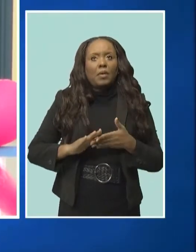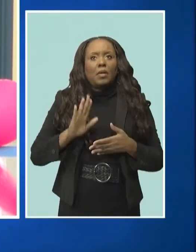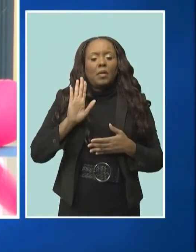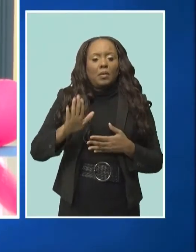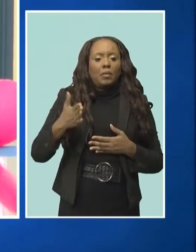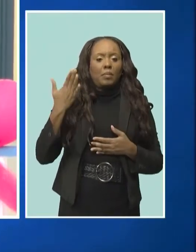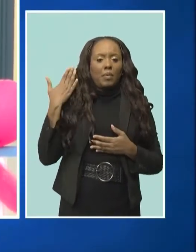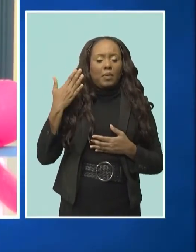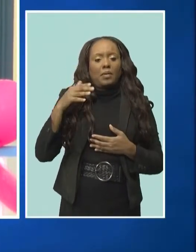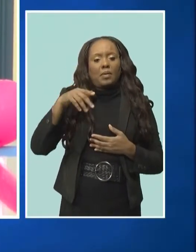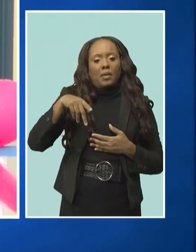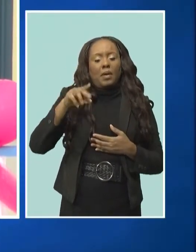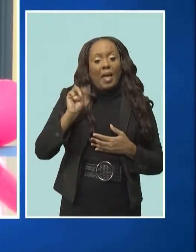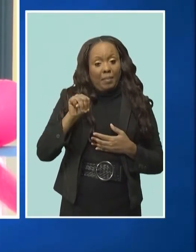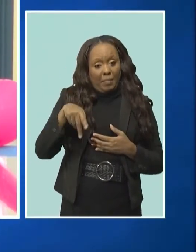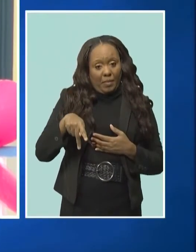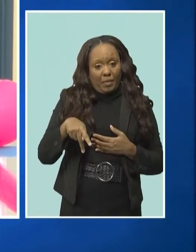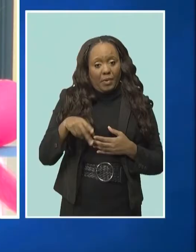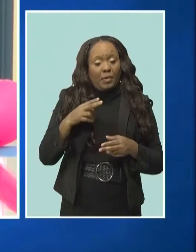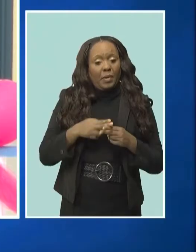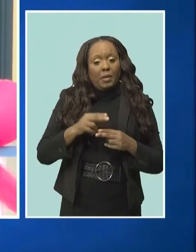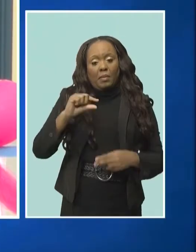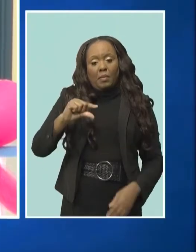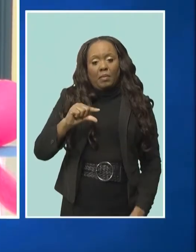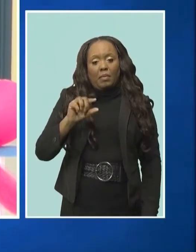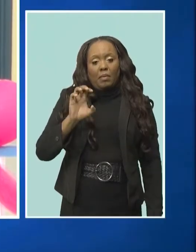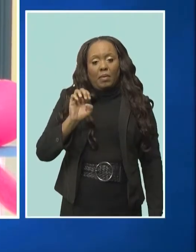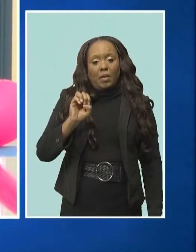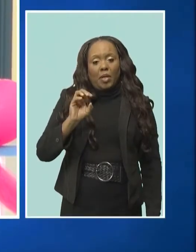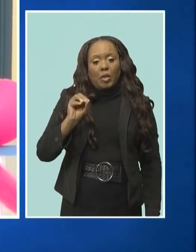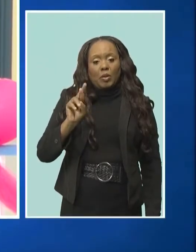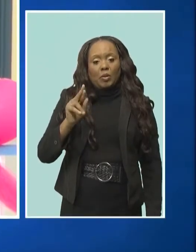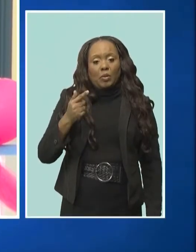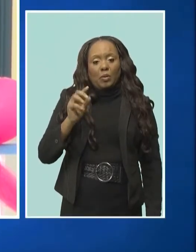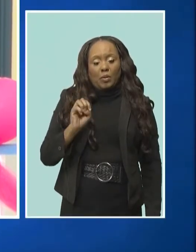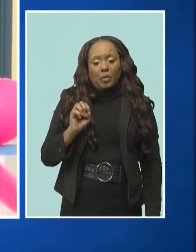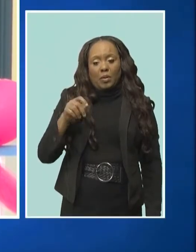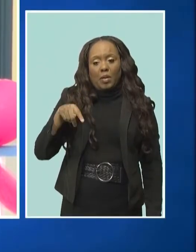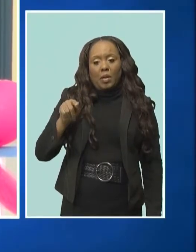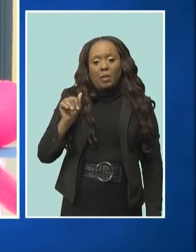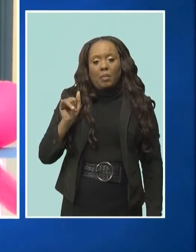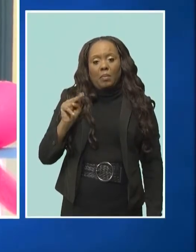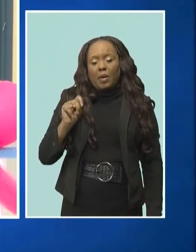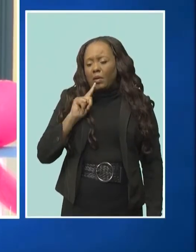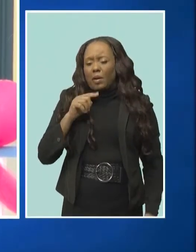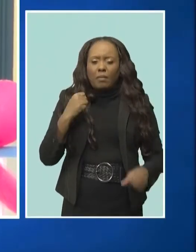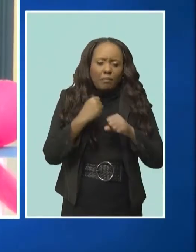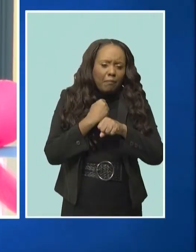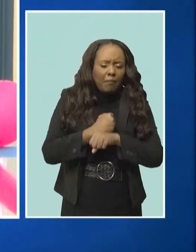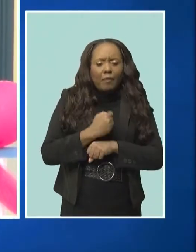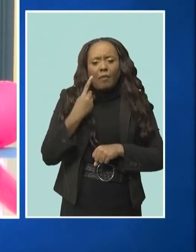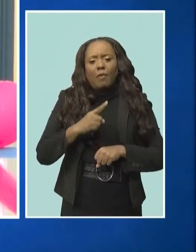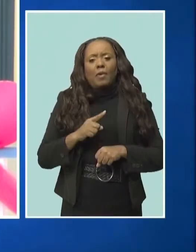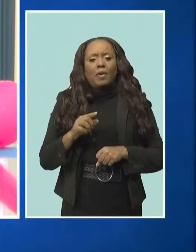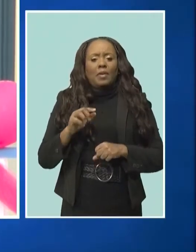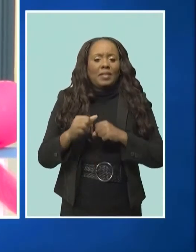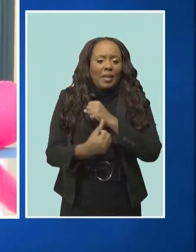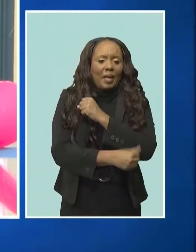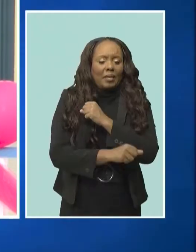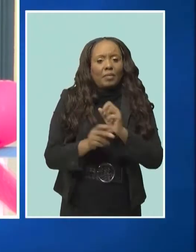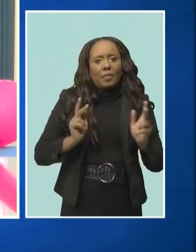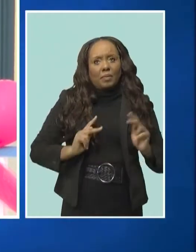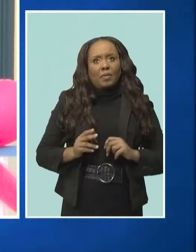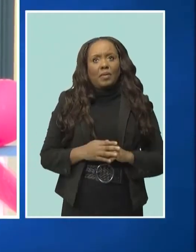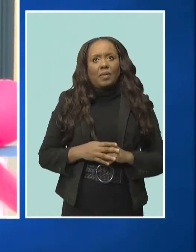Payne, who fought tooth and nail for the people of St. Andrew. And I want to especially commend